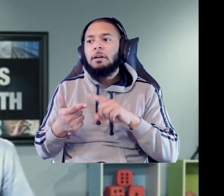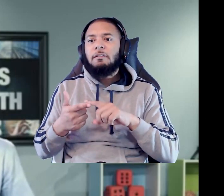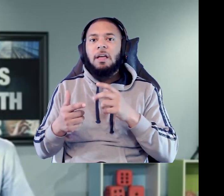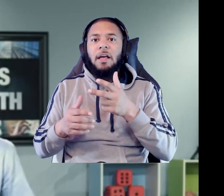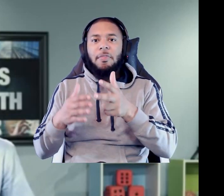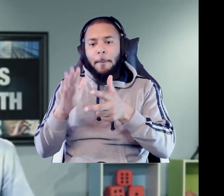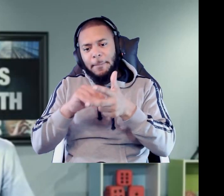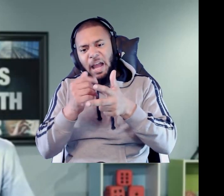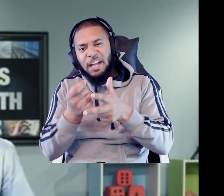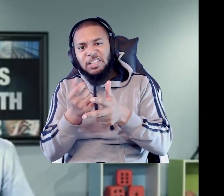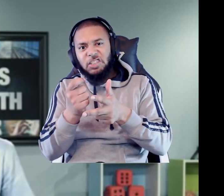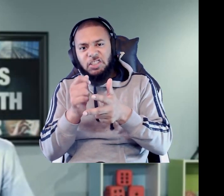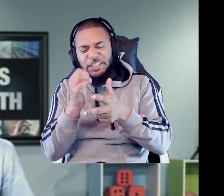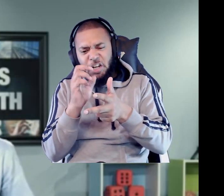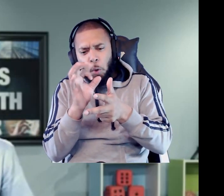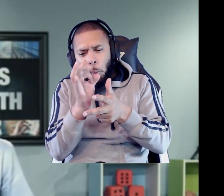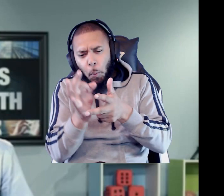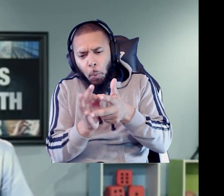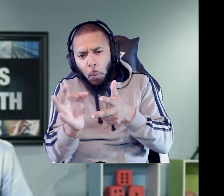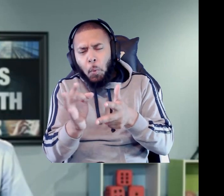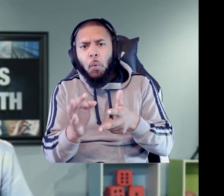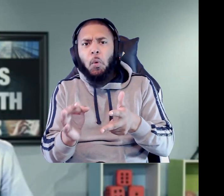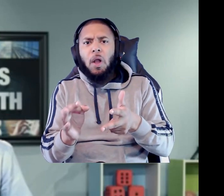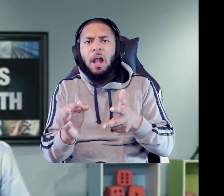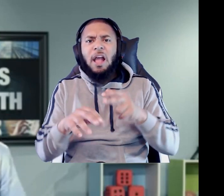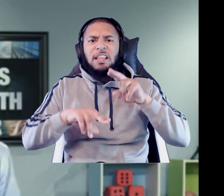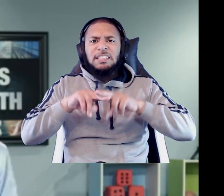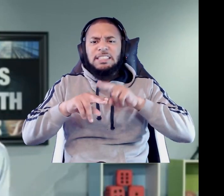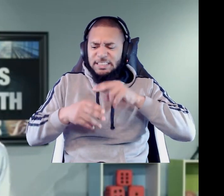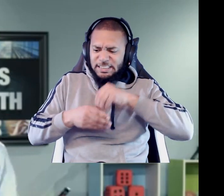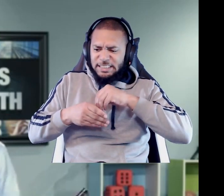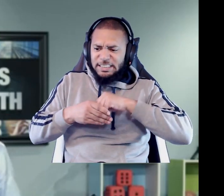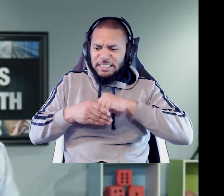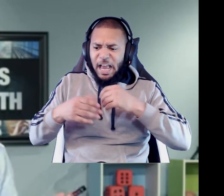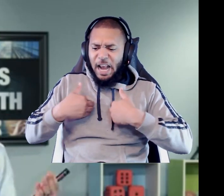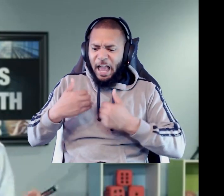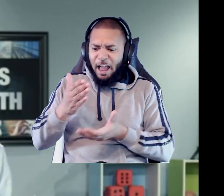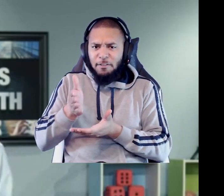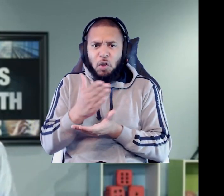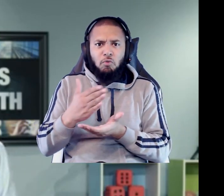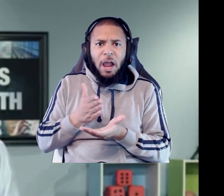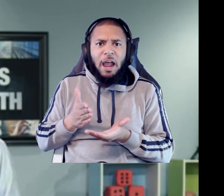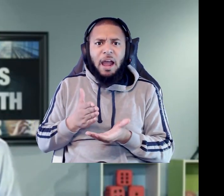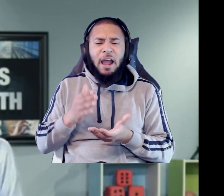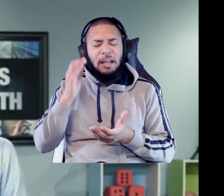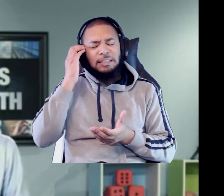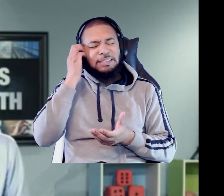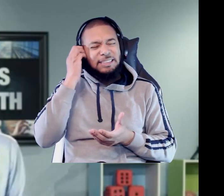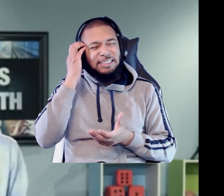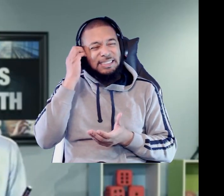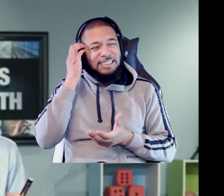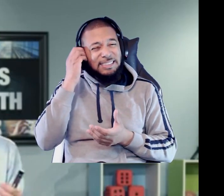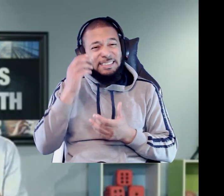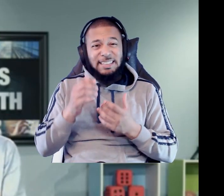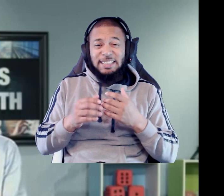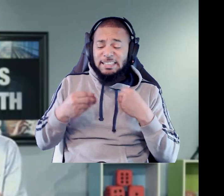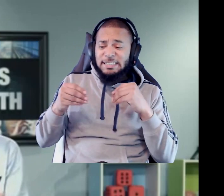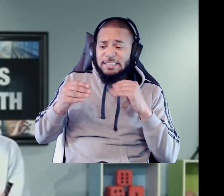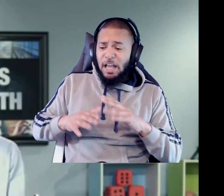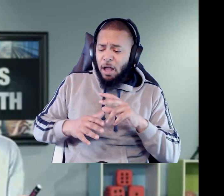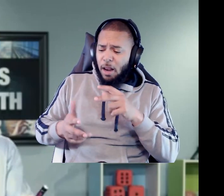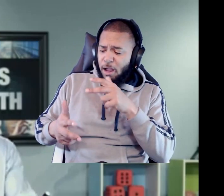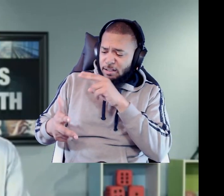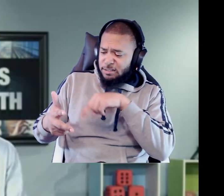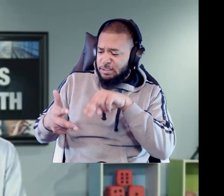and leather that's starting to crack and some issues with the motor, no dealer actually wants that car. So they're going to have